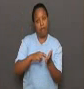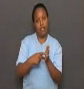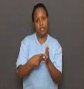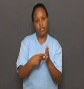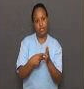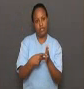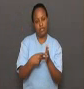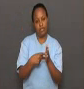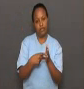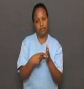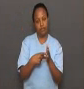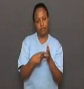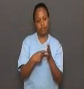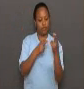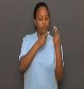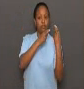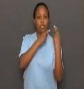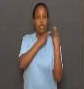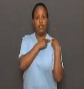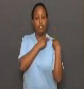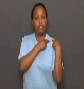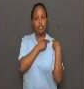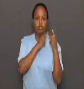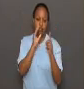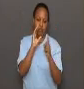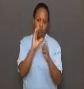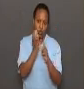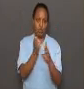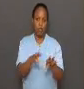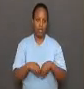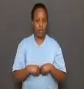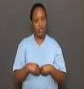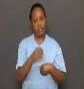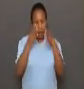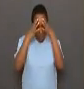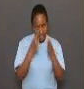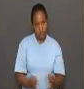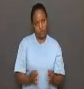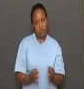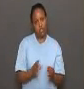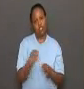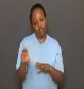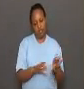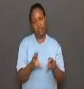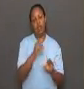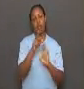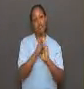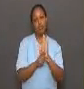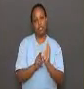the acknowledgement of responsibility for actions, decisions, and policies.